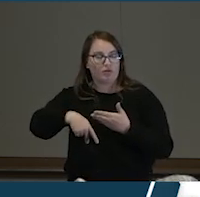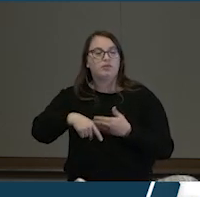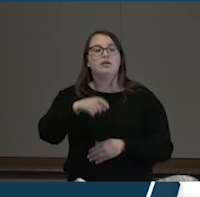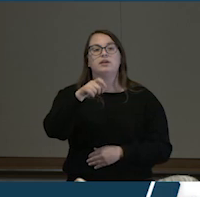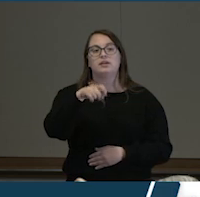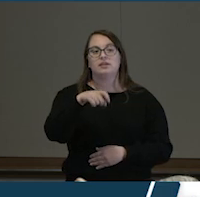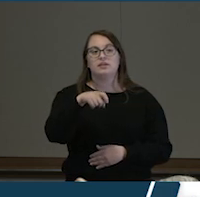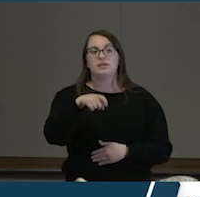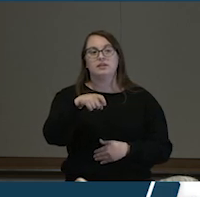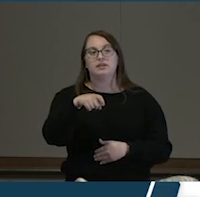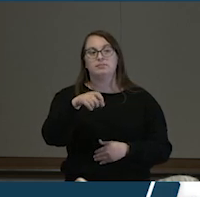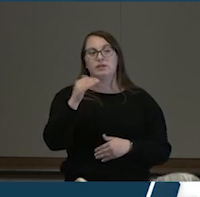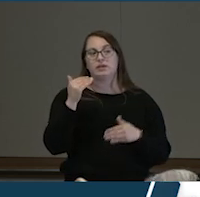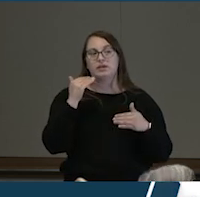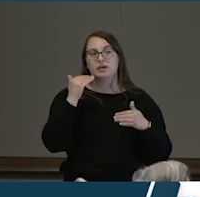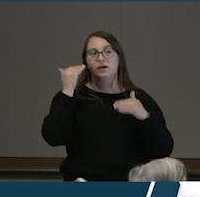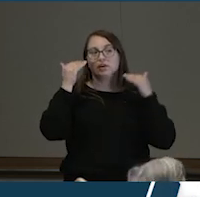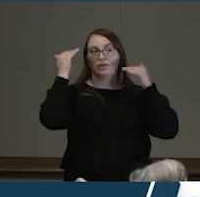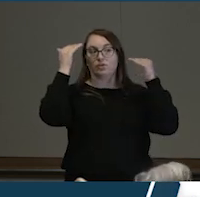with a developmental